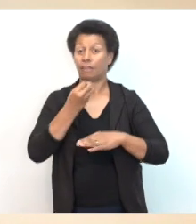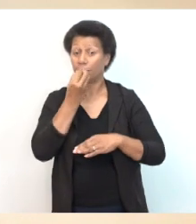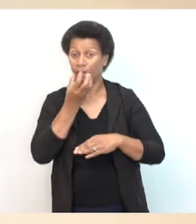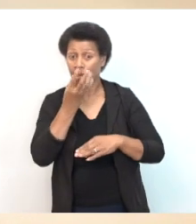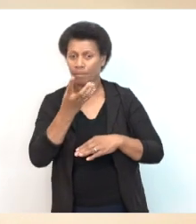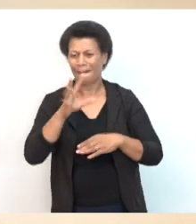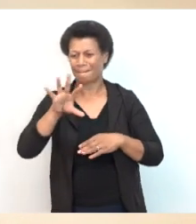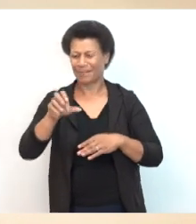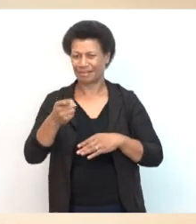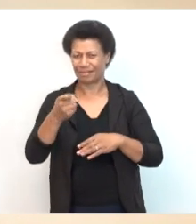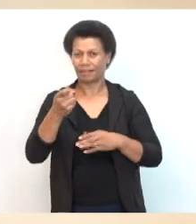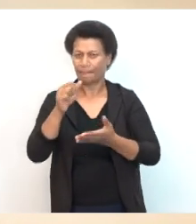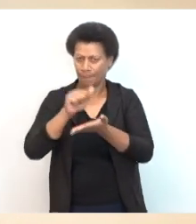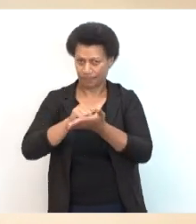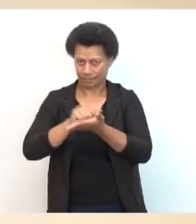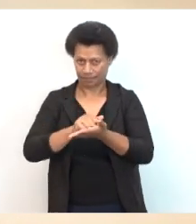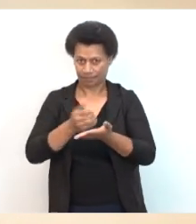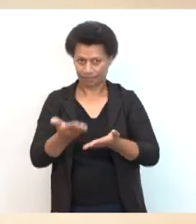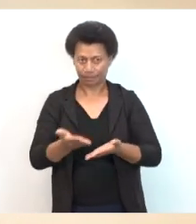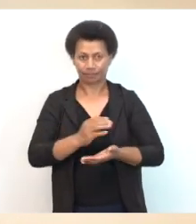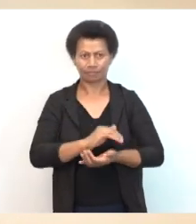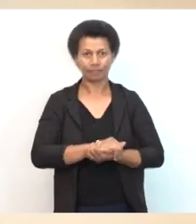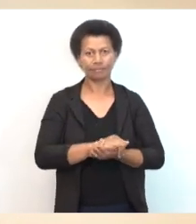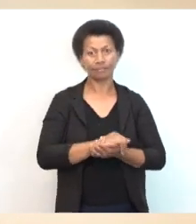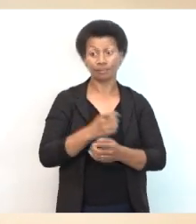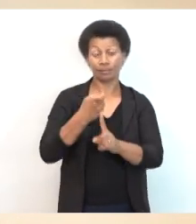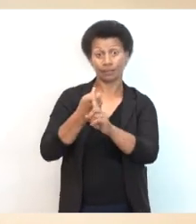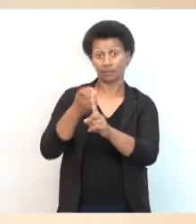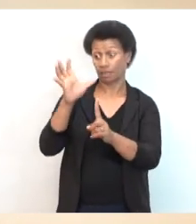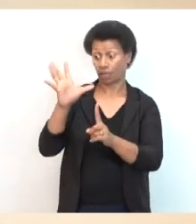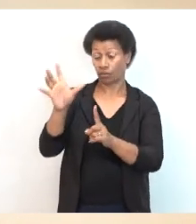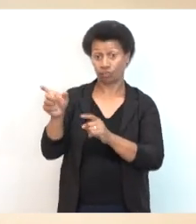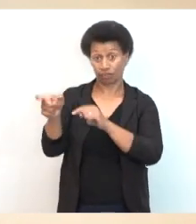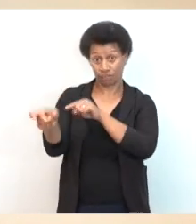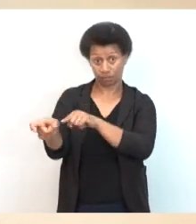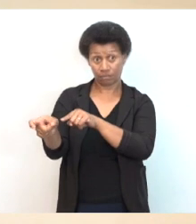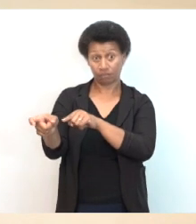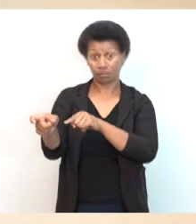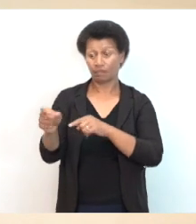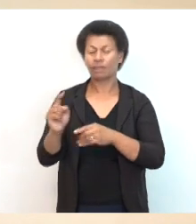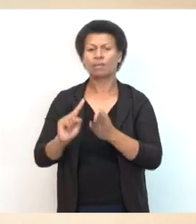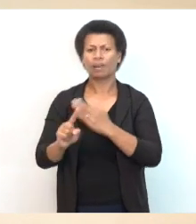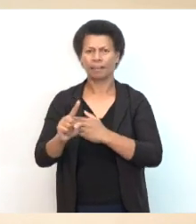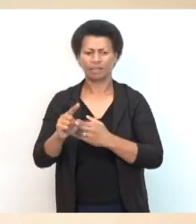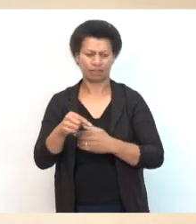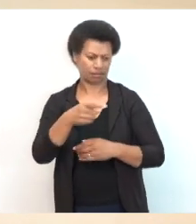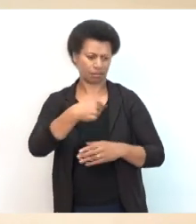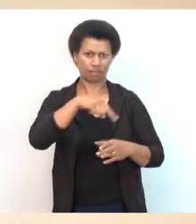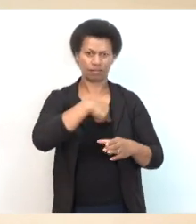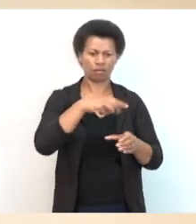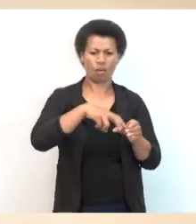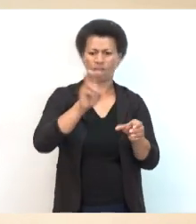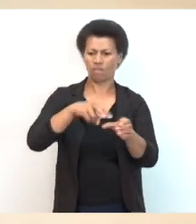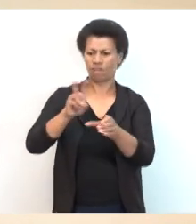Regarding the Constitutional Officers Commission, Mr. Qayyum claims the coalition unlawfully removed the members of the Constitutional Officers